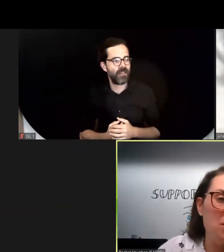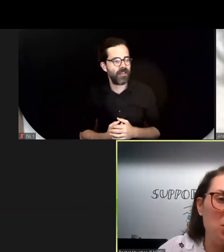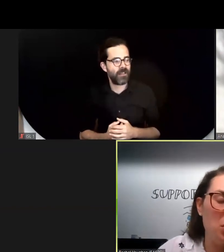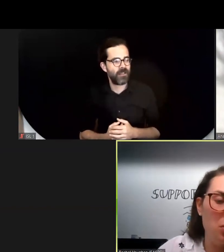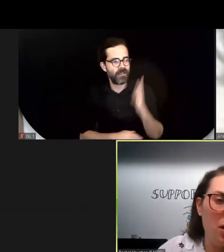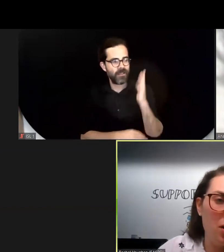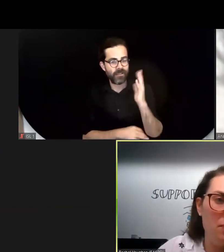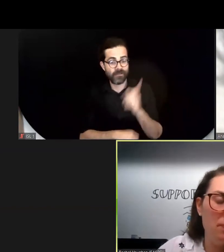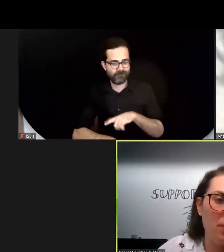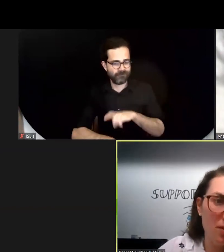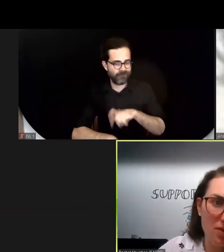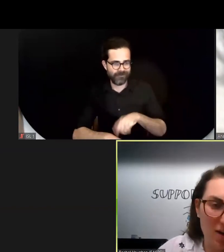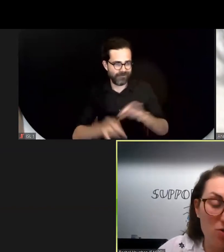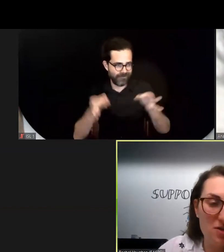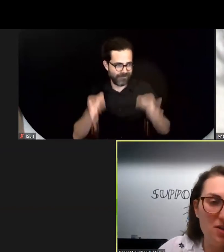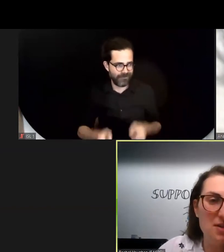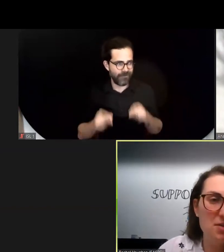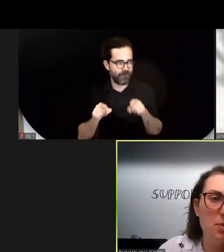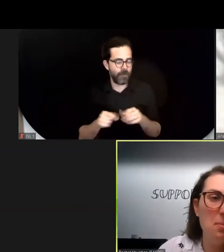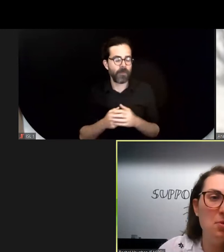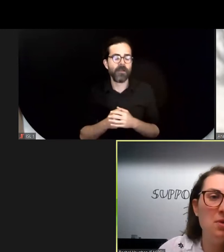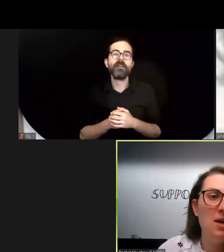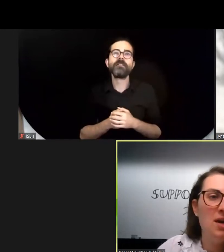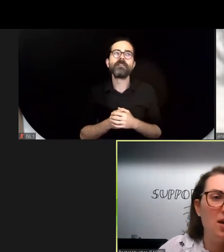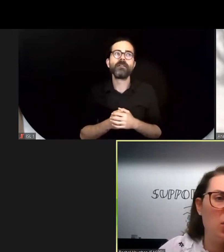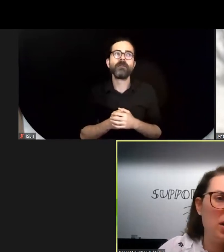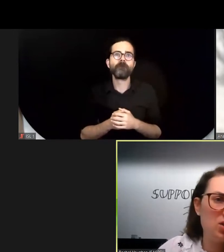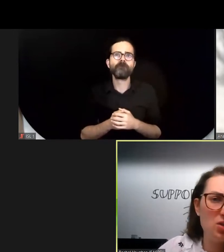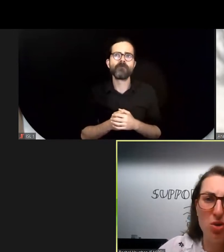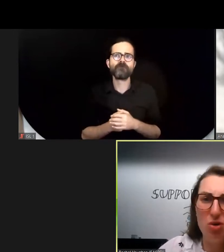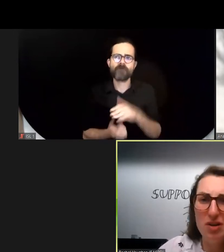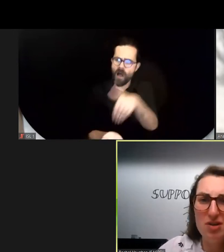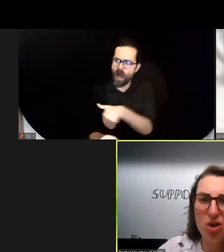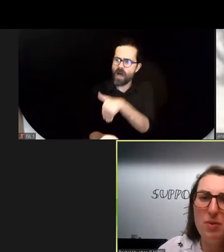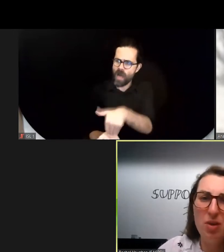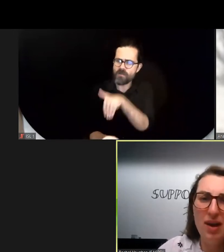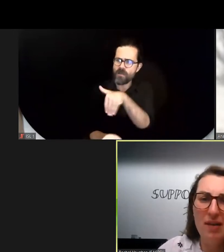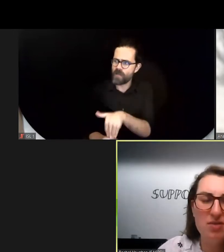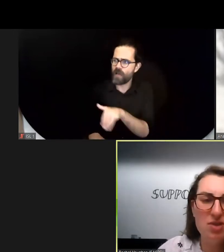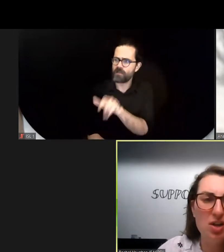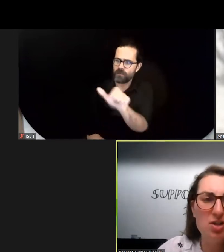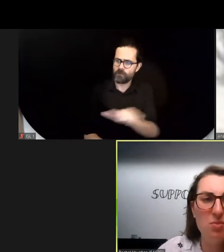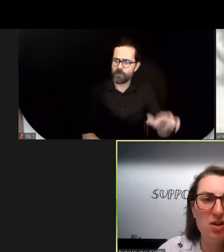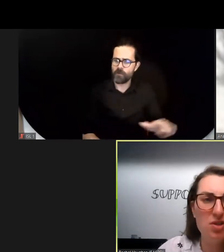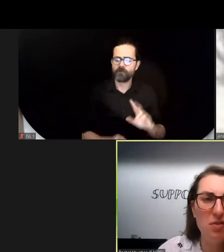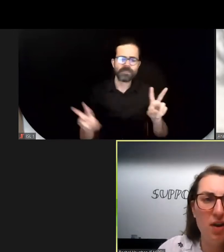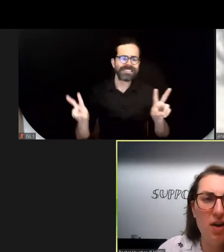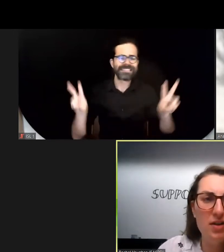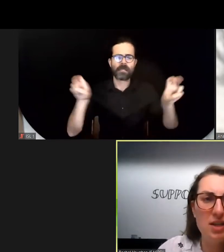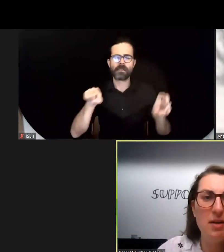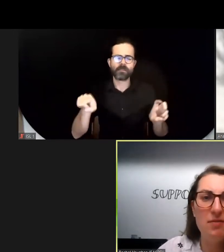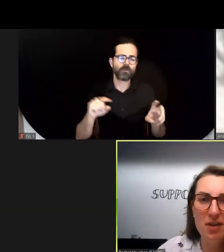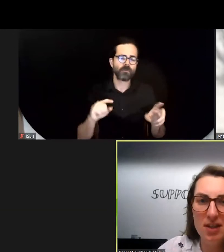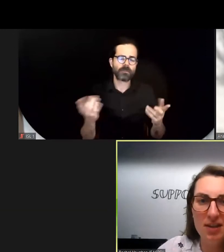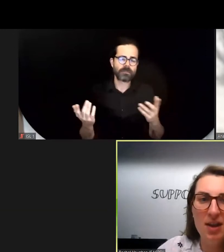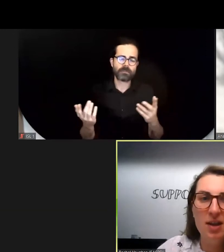clock to hundreds of thousands of people. A question or a topic that we haven't touched so much so far is